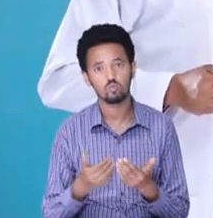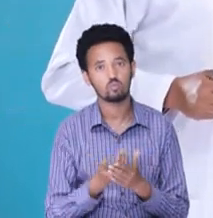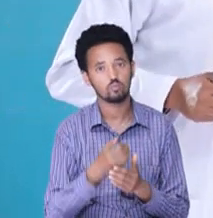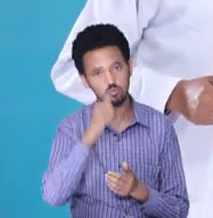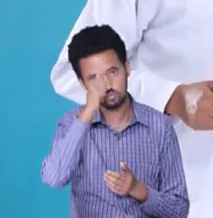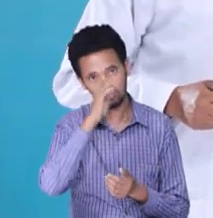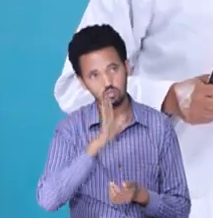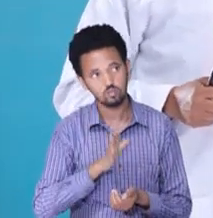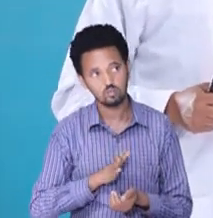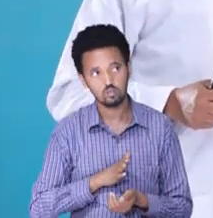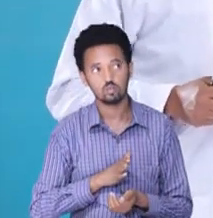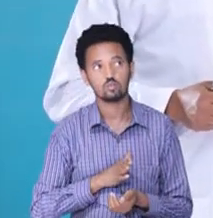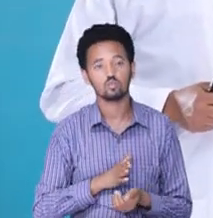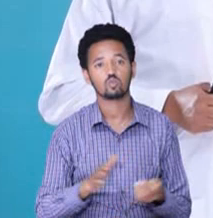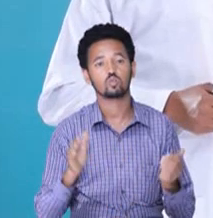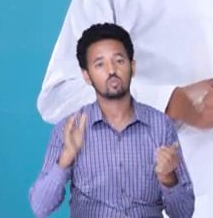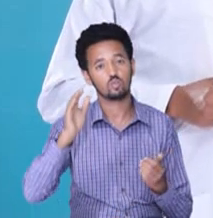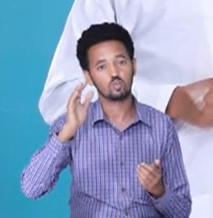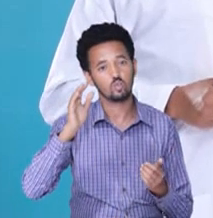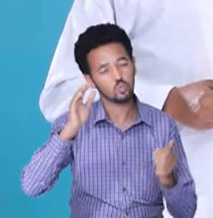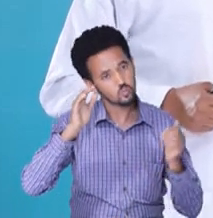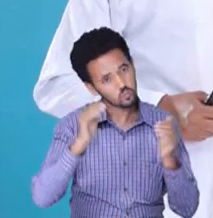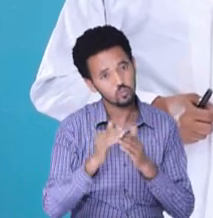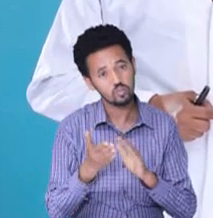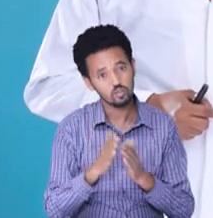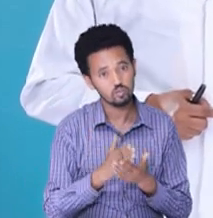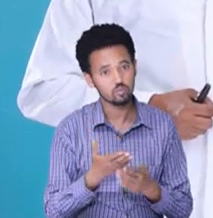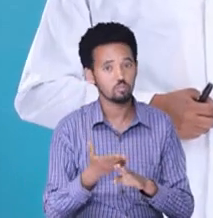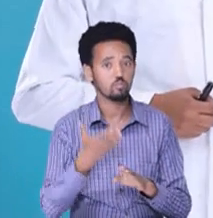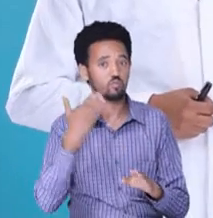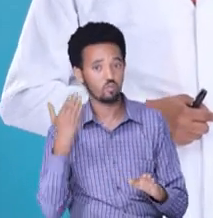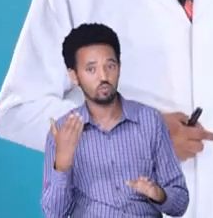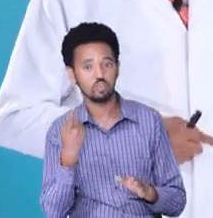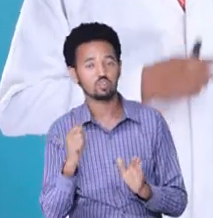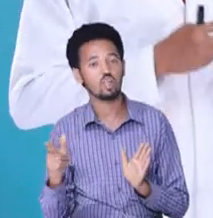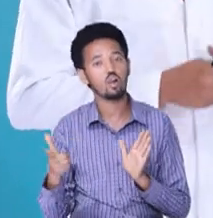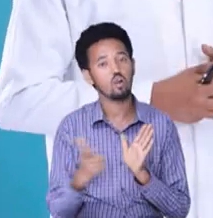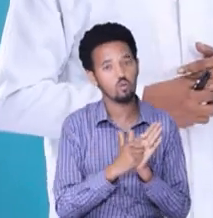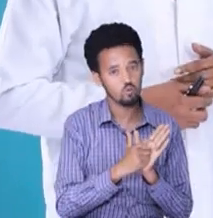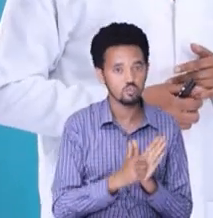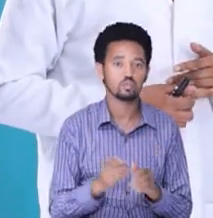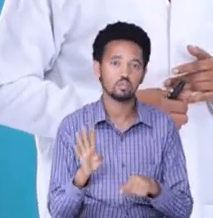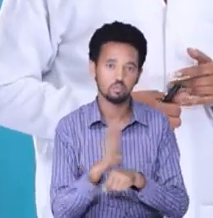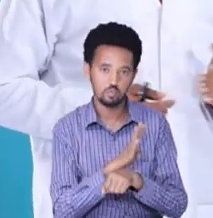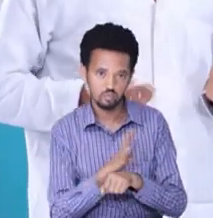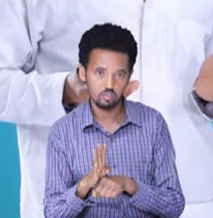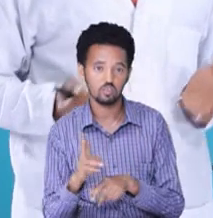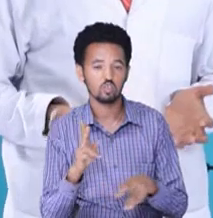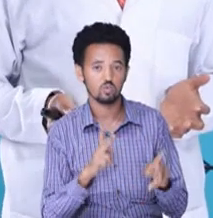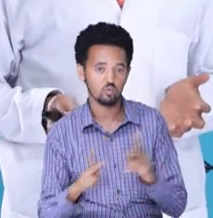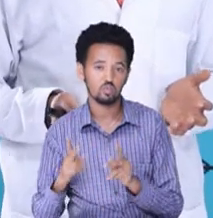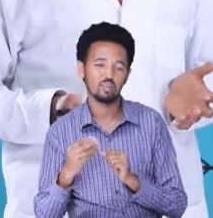means equal treatment for all, a person equal before the law, and equality in business, society, as well as